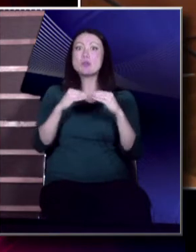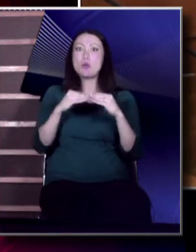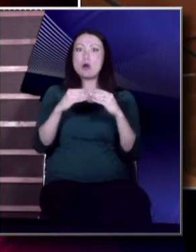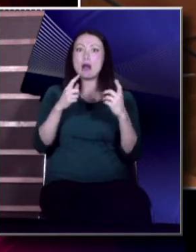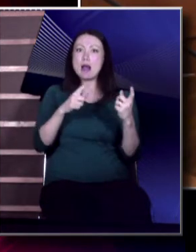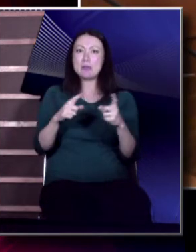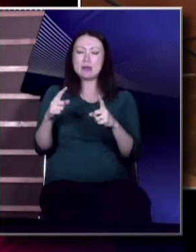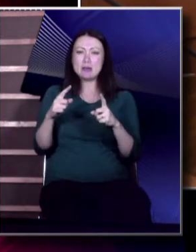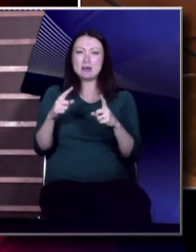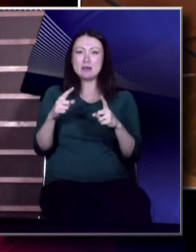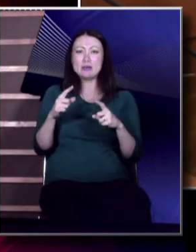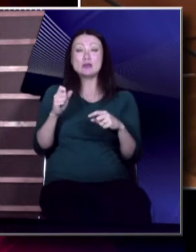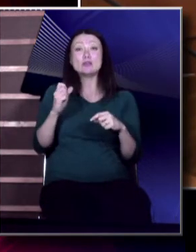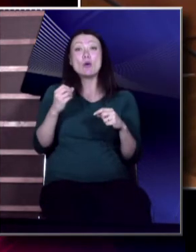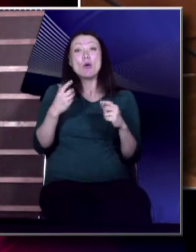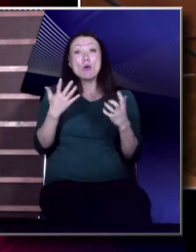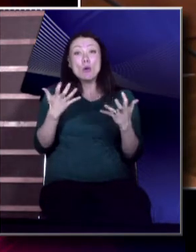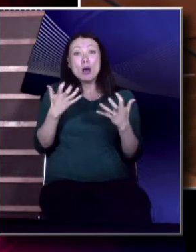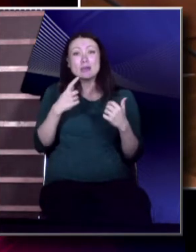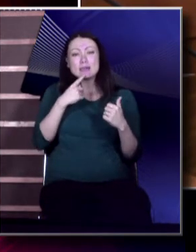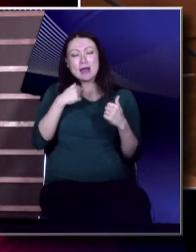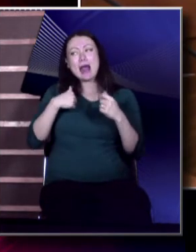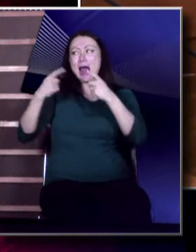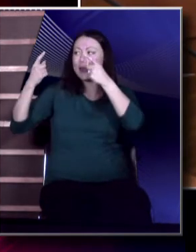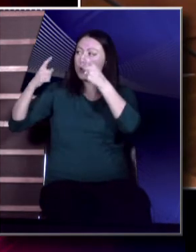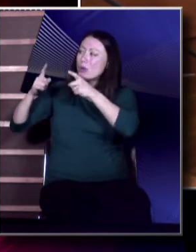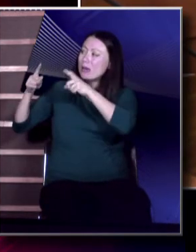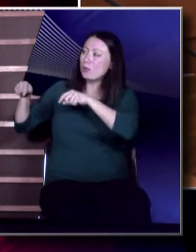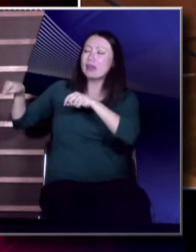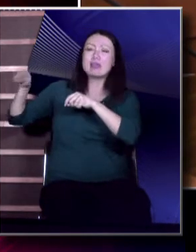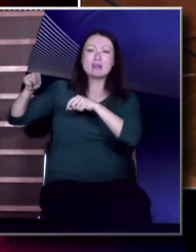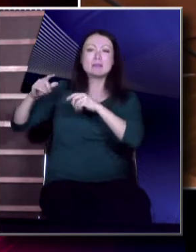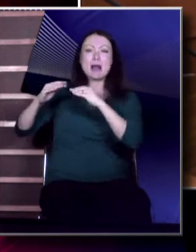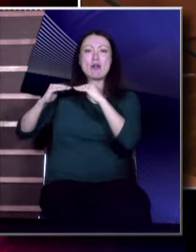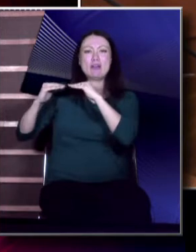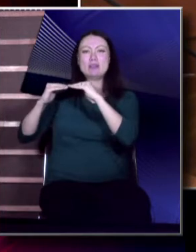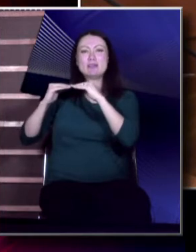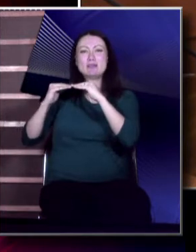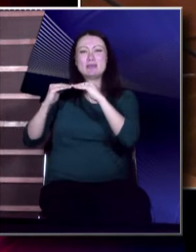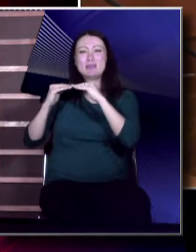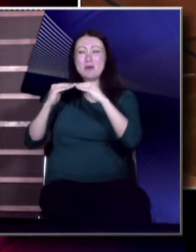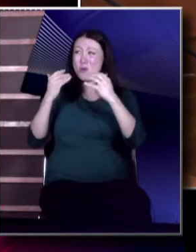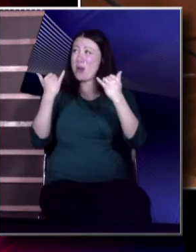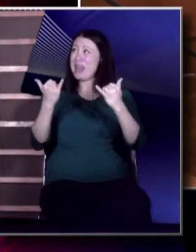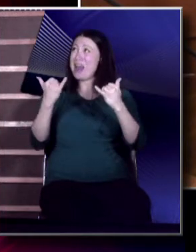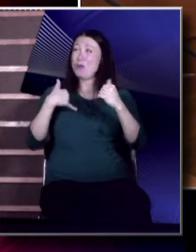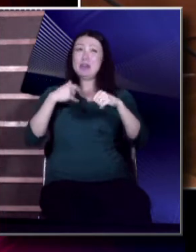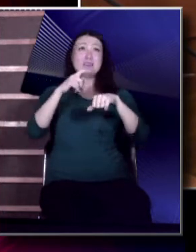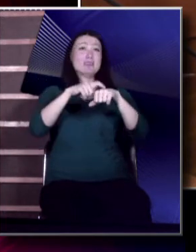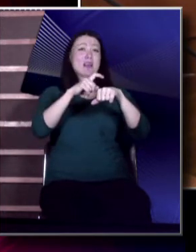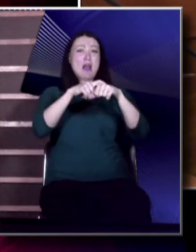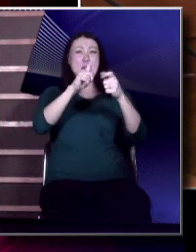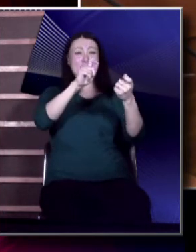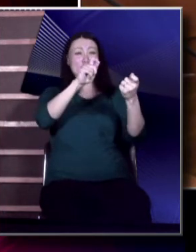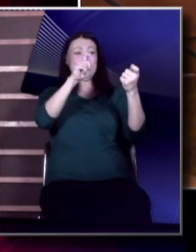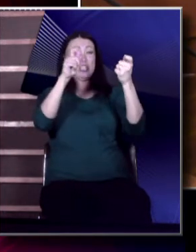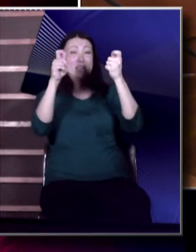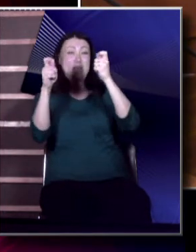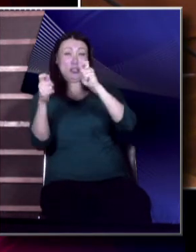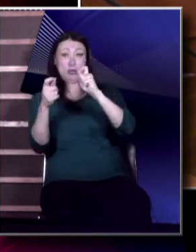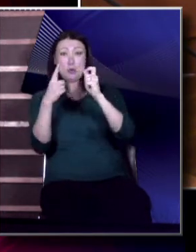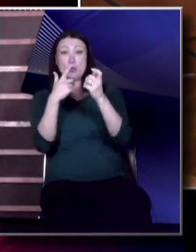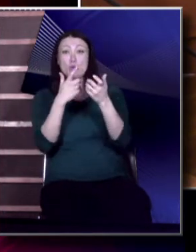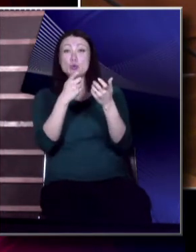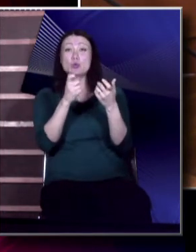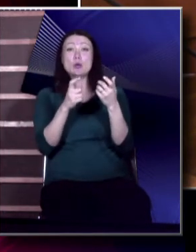So what I would like to say is I agree with my colleagues that this is a time of transition for birth to